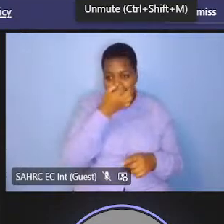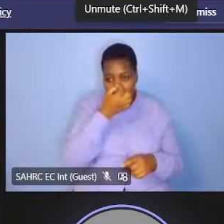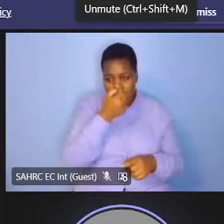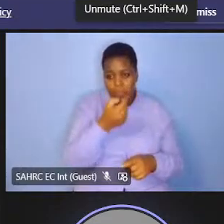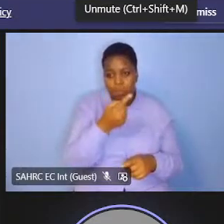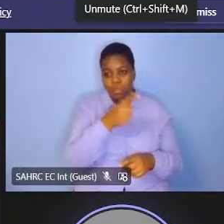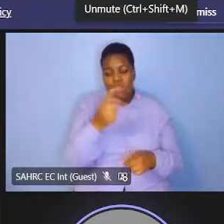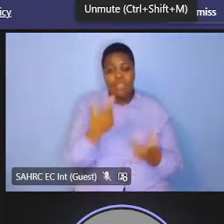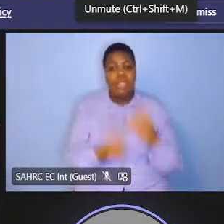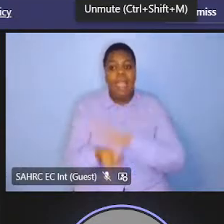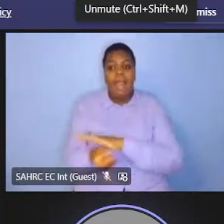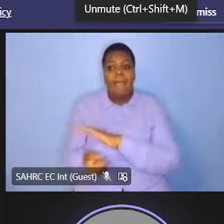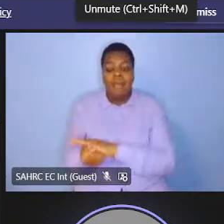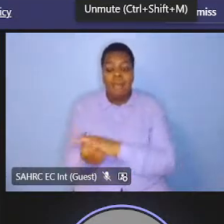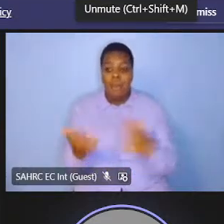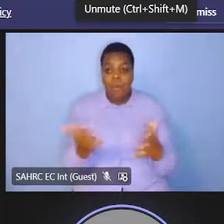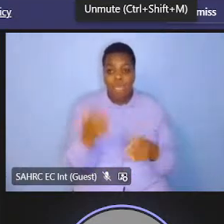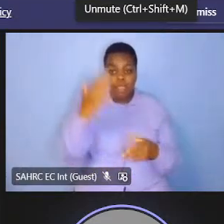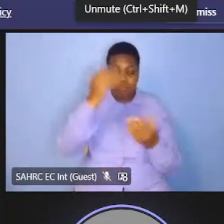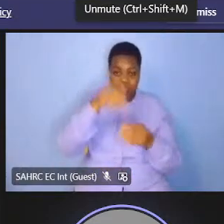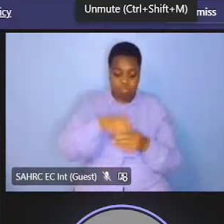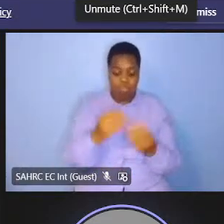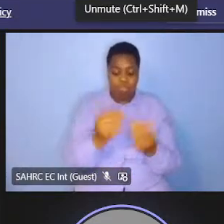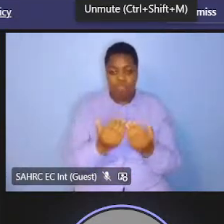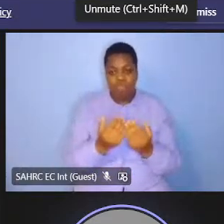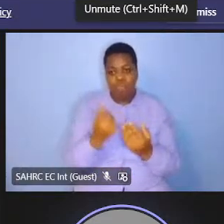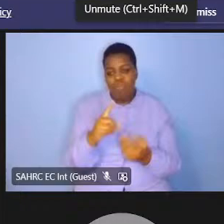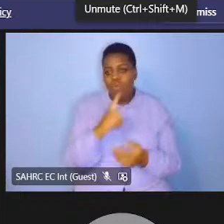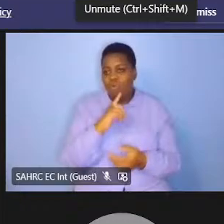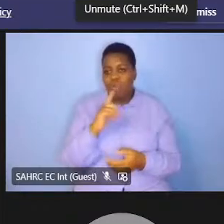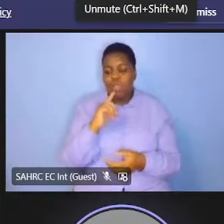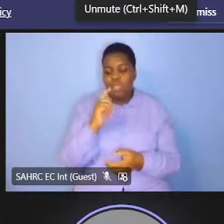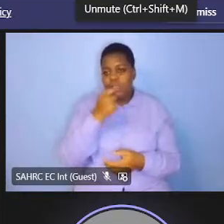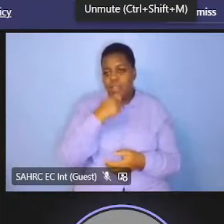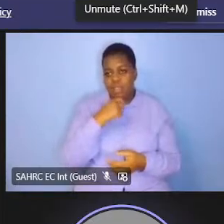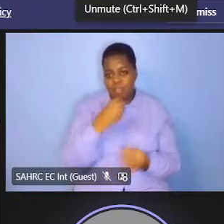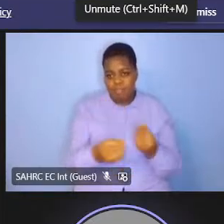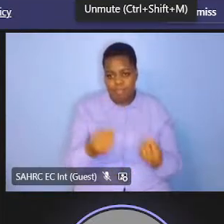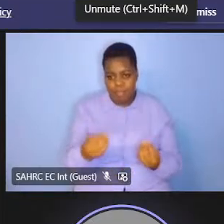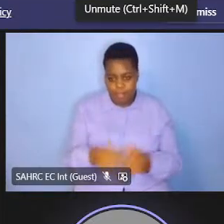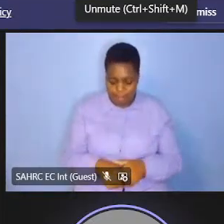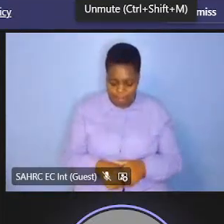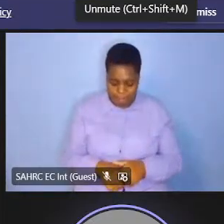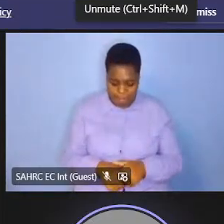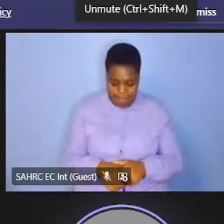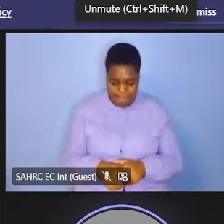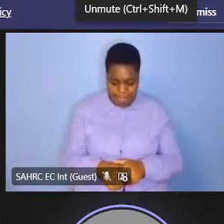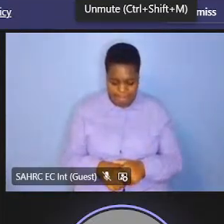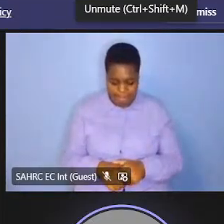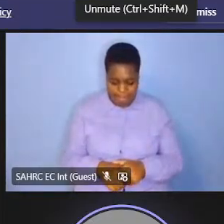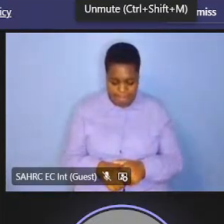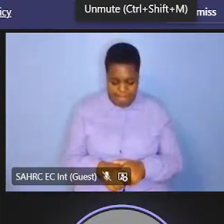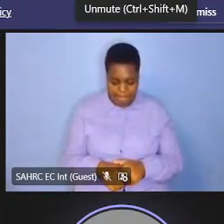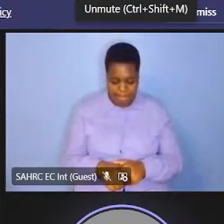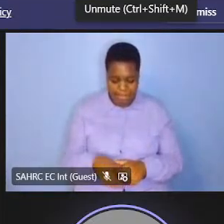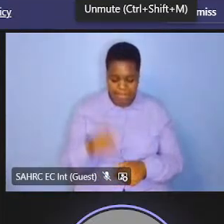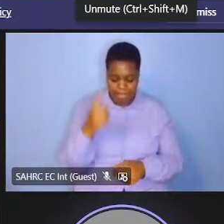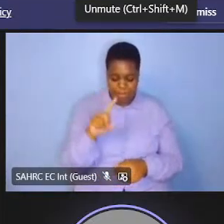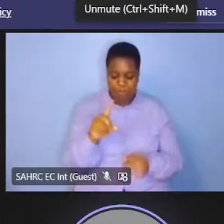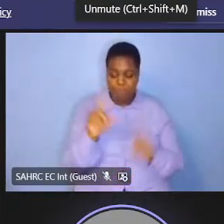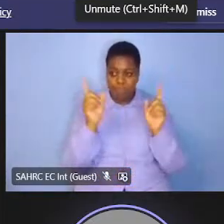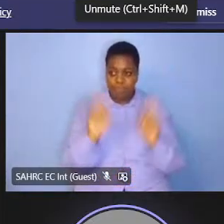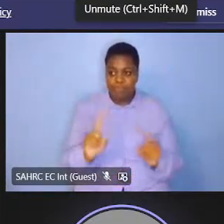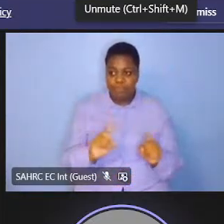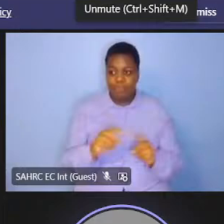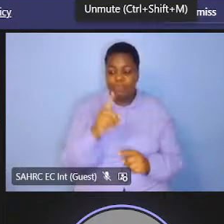place in school against the LGBTIQ learners. Again, one of the requirements in terms of the special